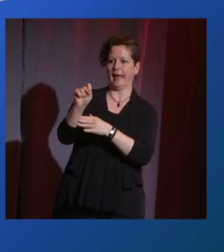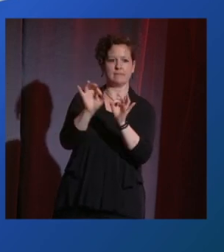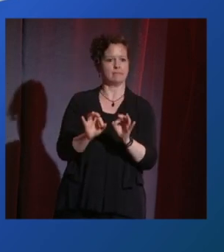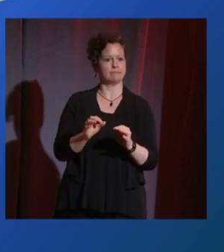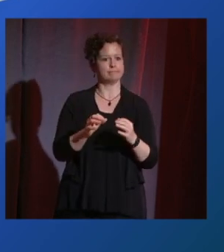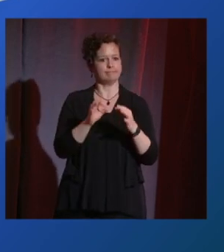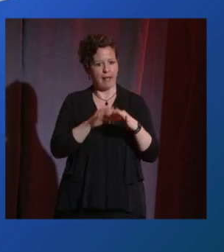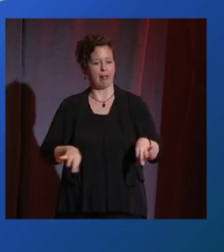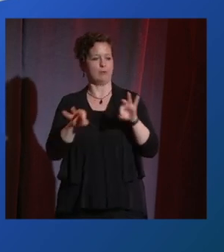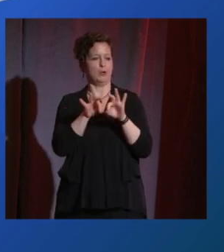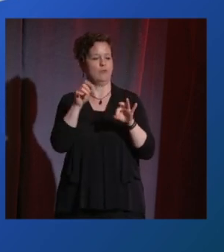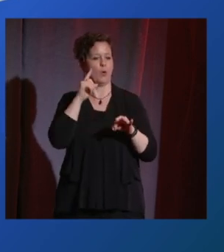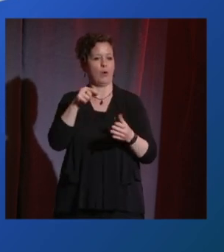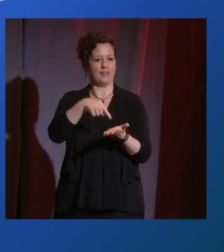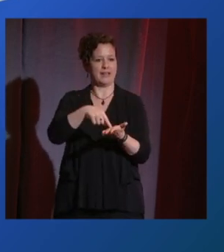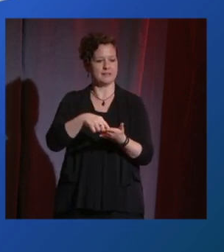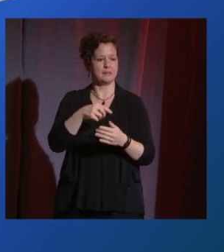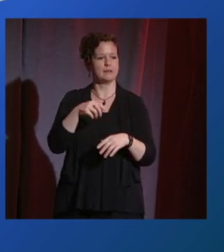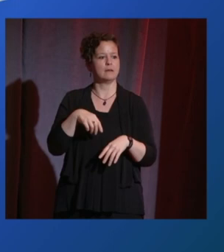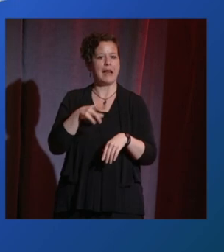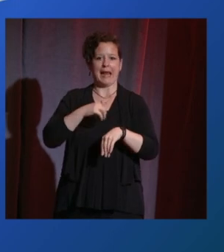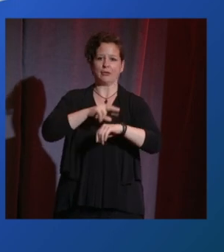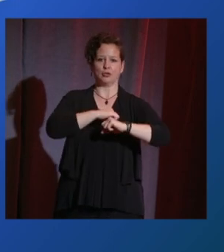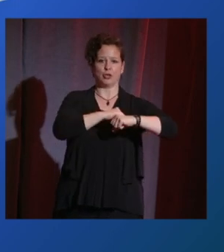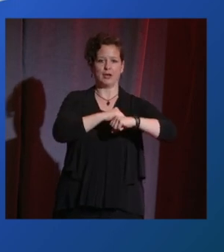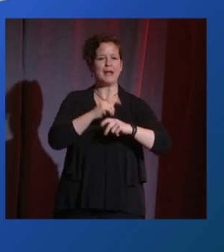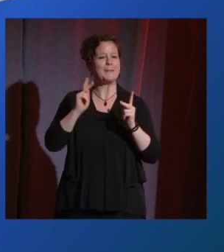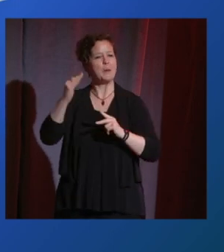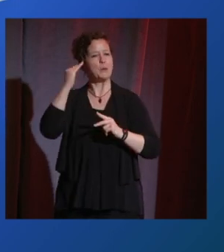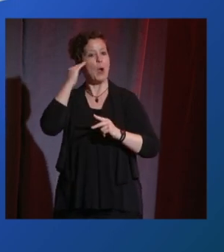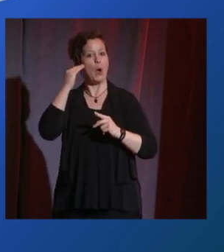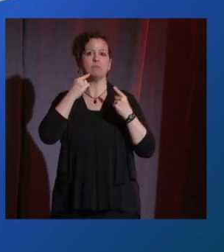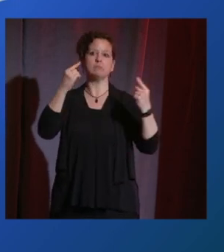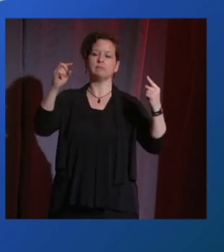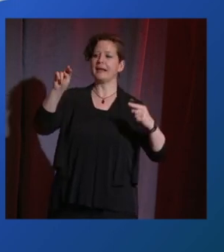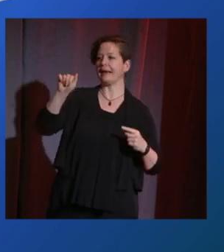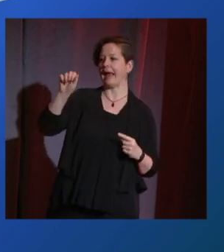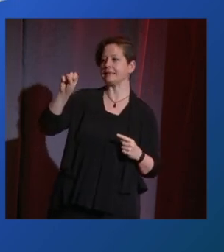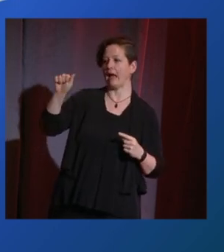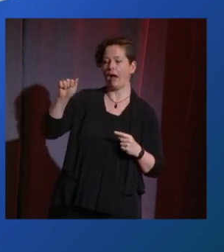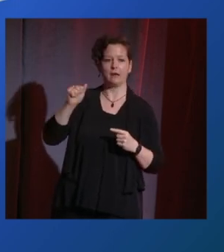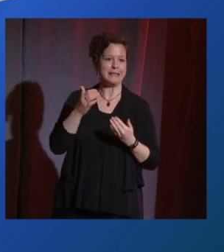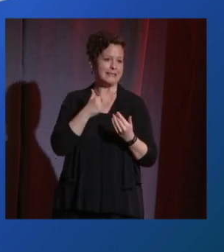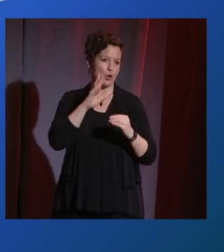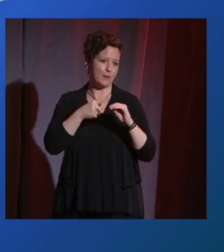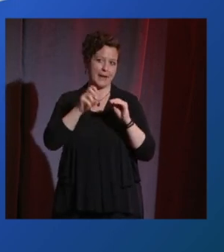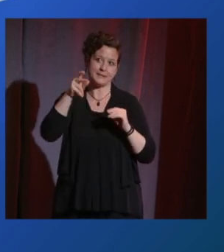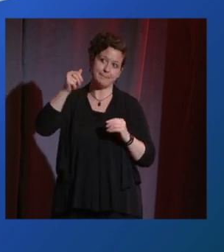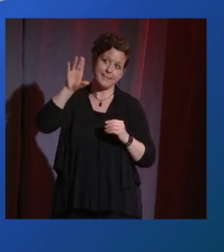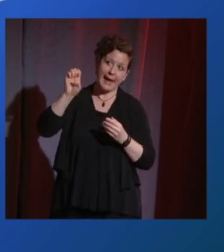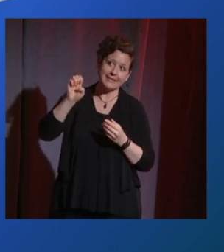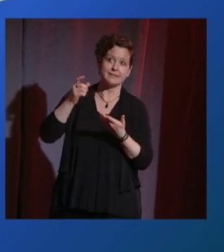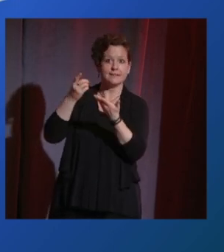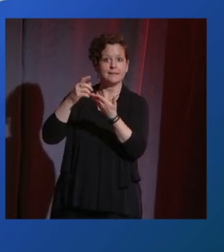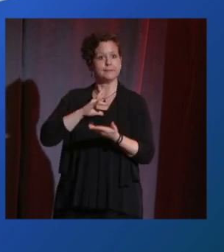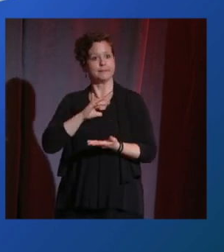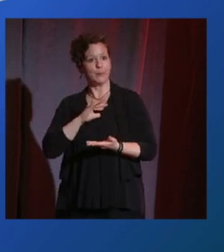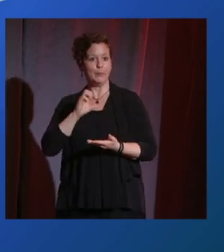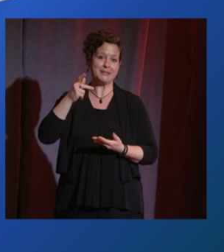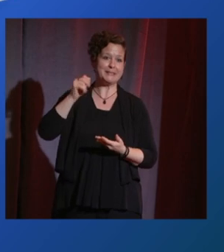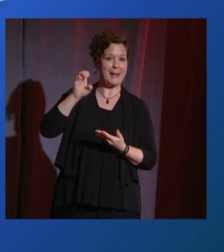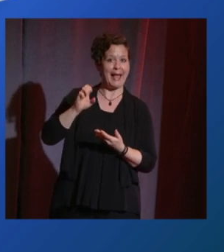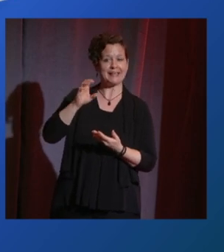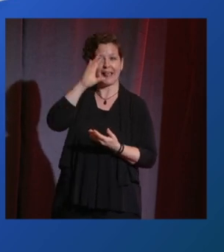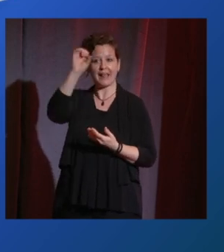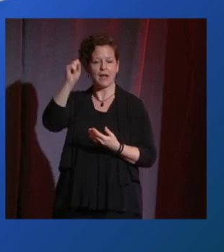Security um you know of NASA everyone knows of NASA it's easy to talk about space space is cool but I think what um